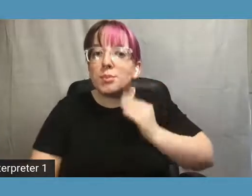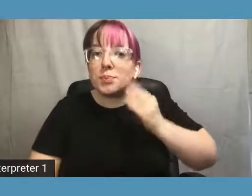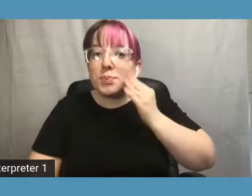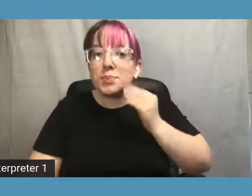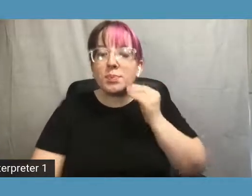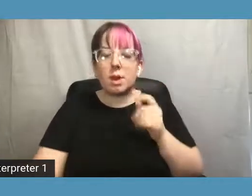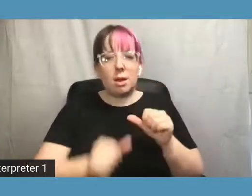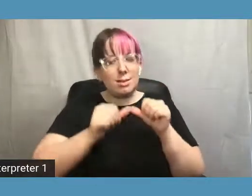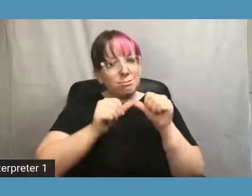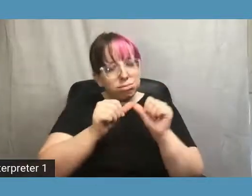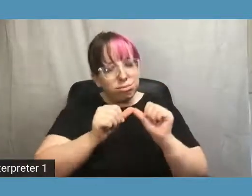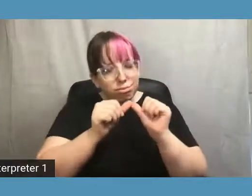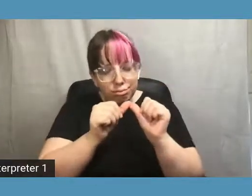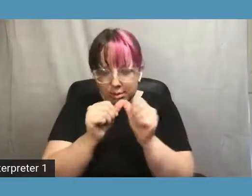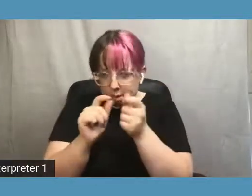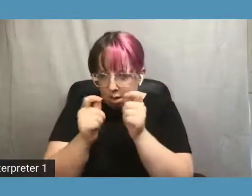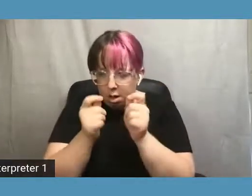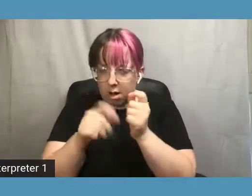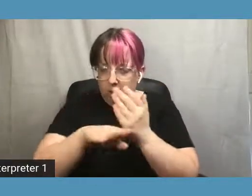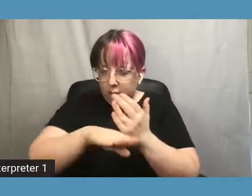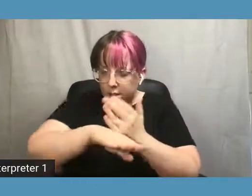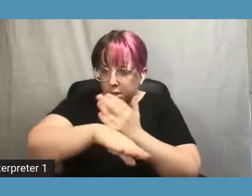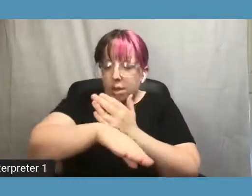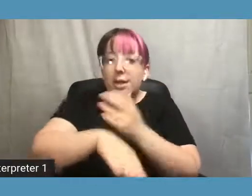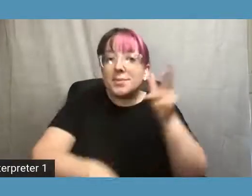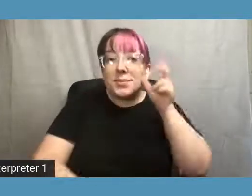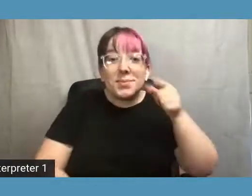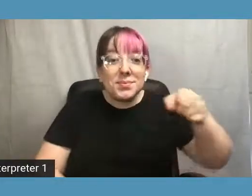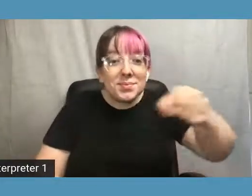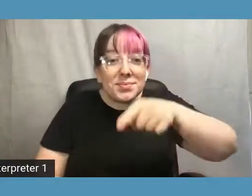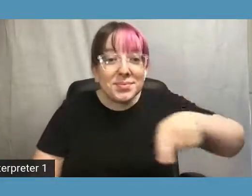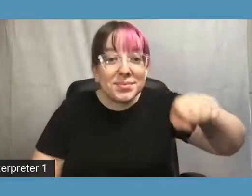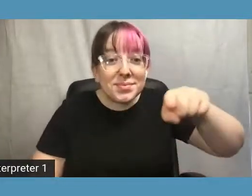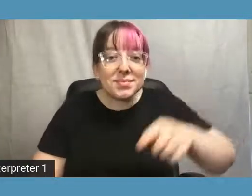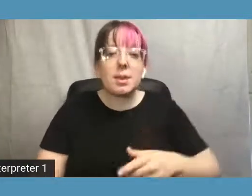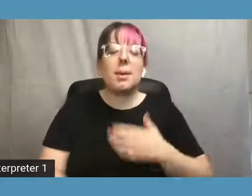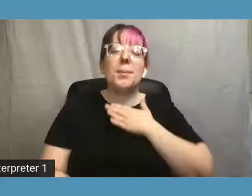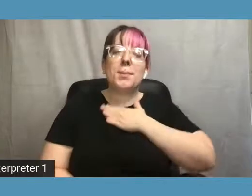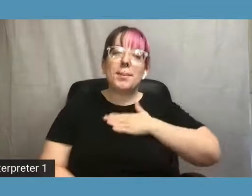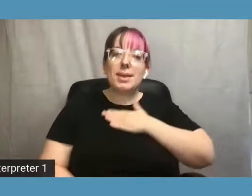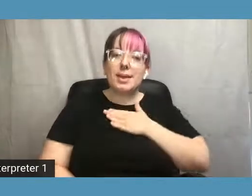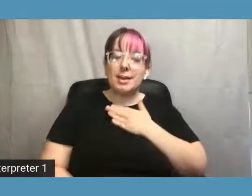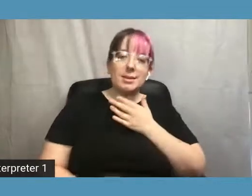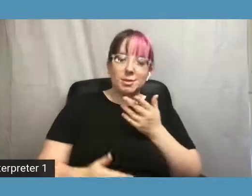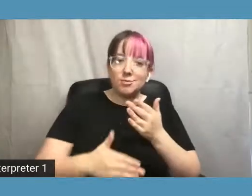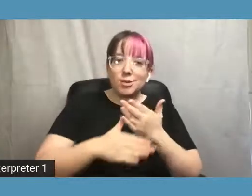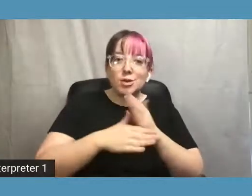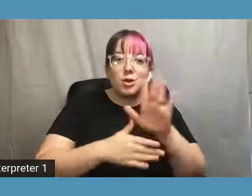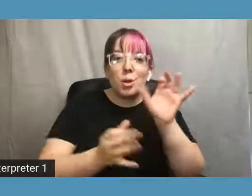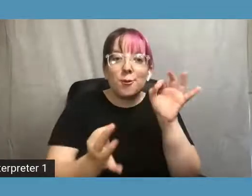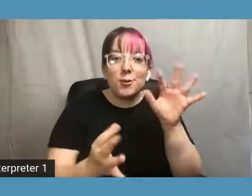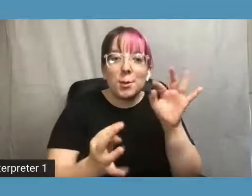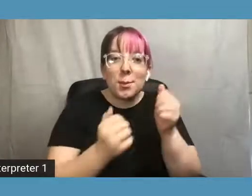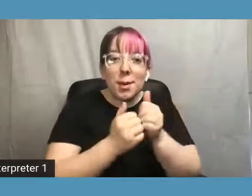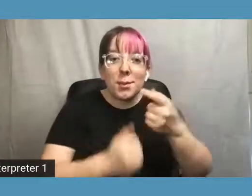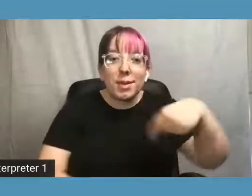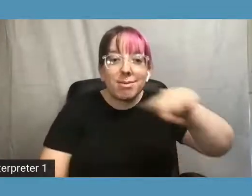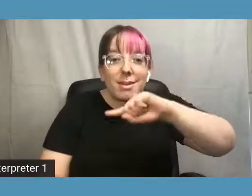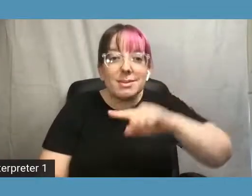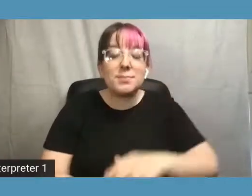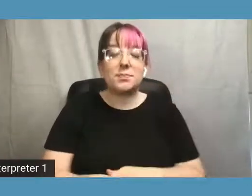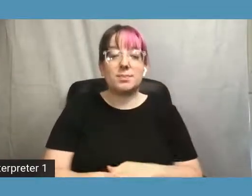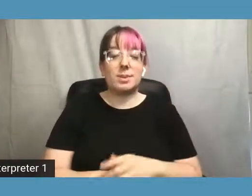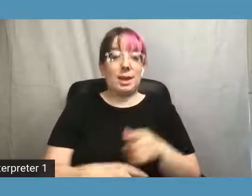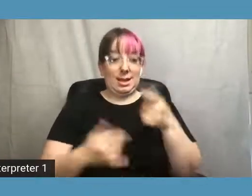refine our craft is to listen to our attendees. So we ask that you share your candid feedback with us. Following today's program, you will be sent a link to